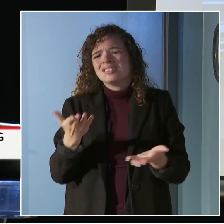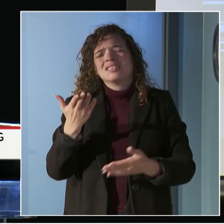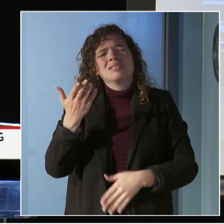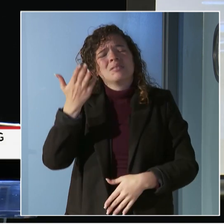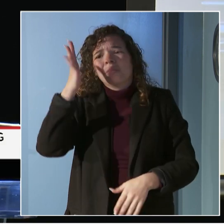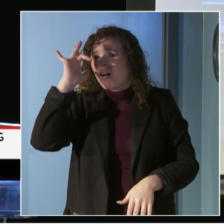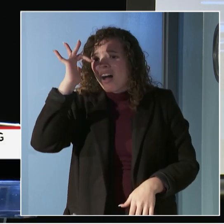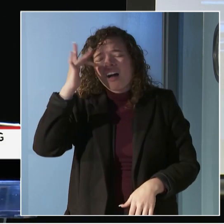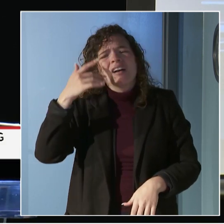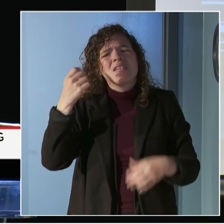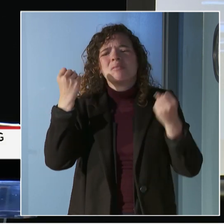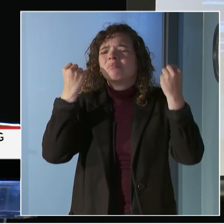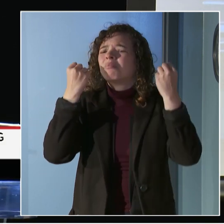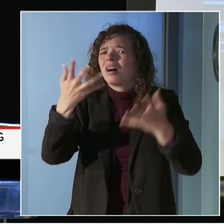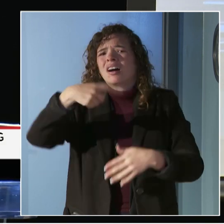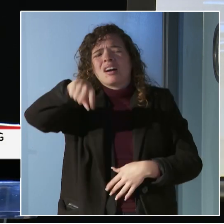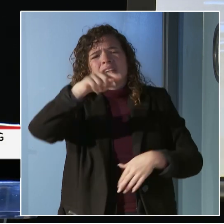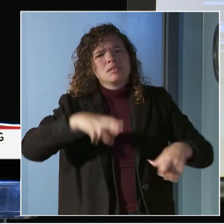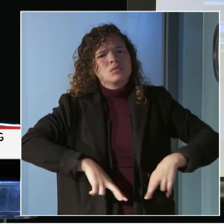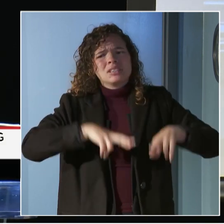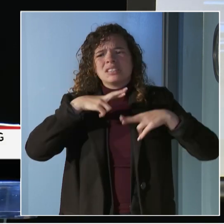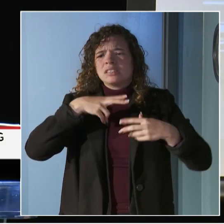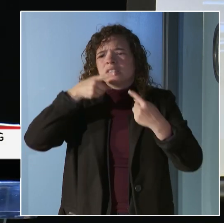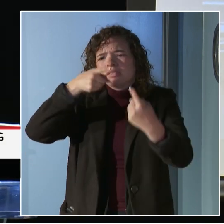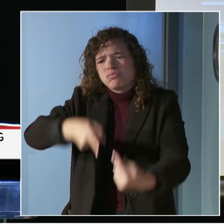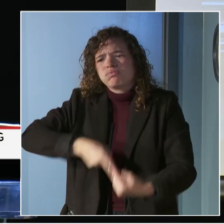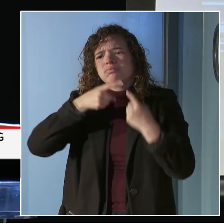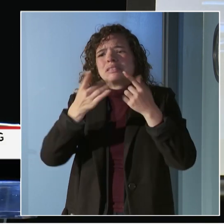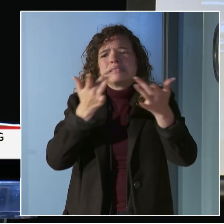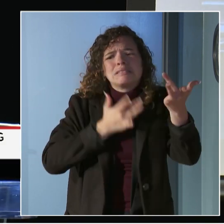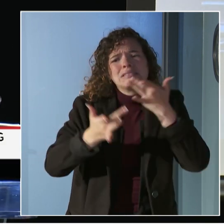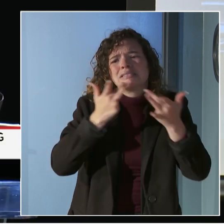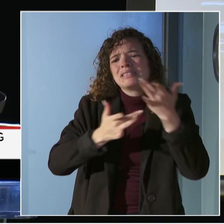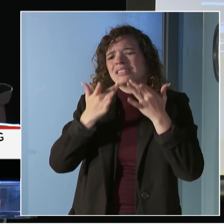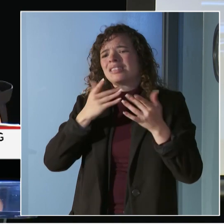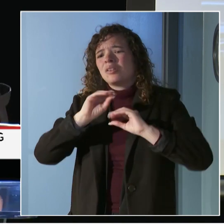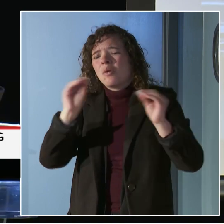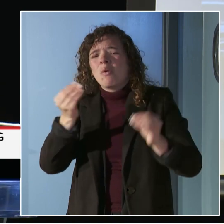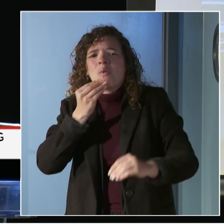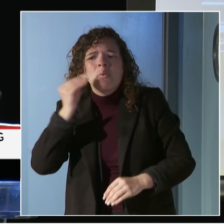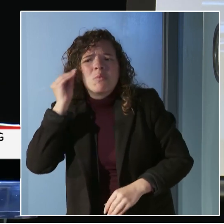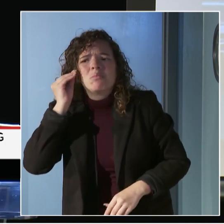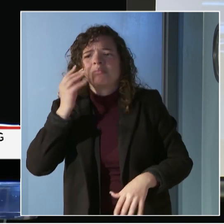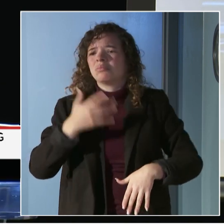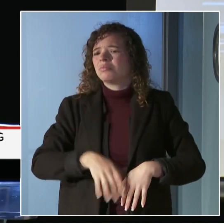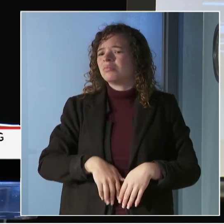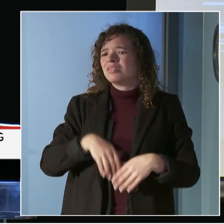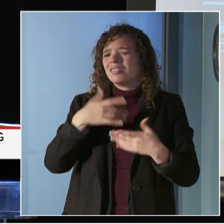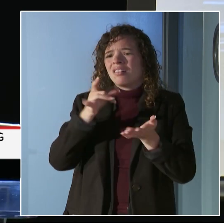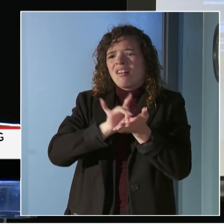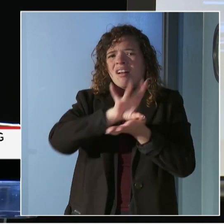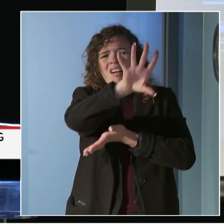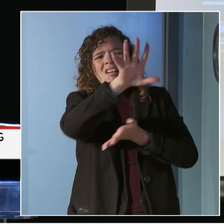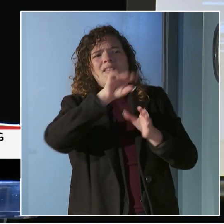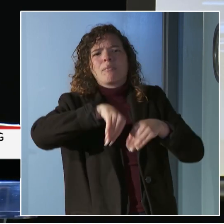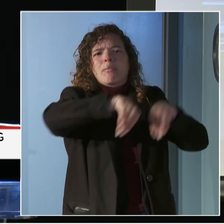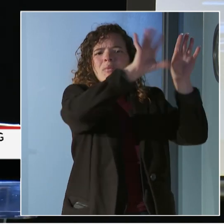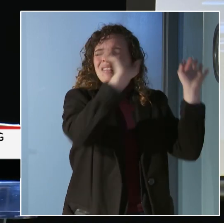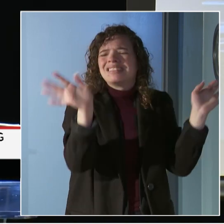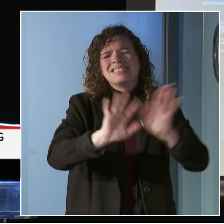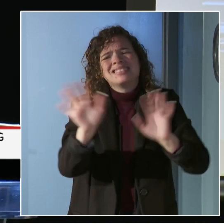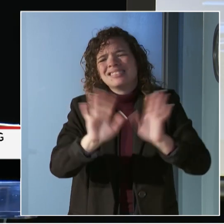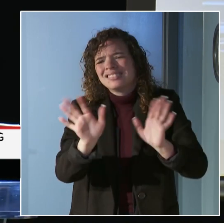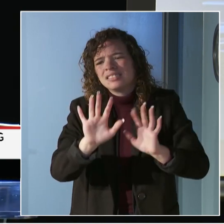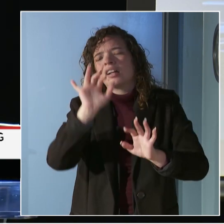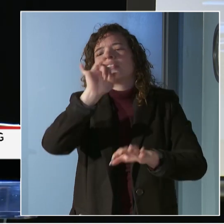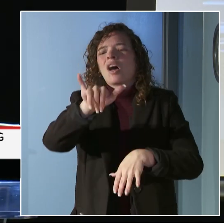struggling with housing, with homelessness, and displacement. And I really refer to that as the yes and approach to housing. And I know Mayor Bowser has been a